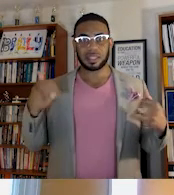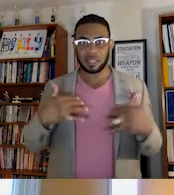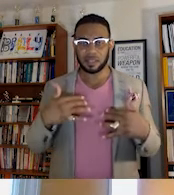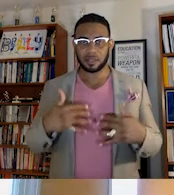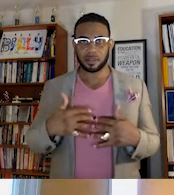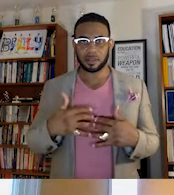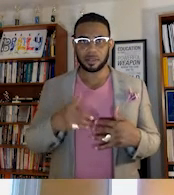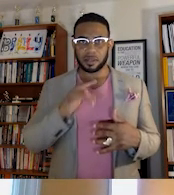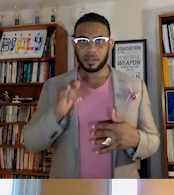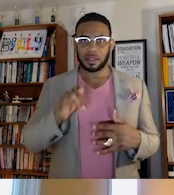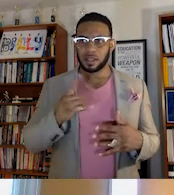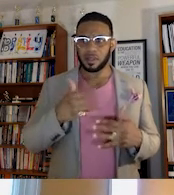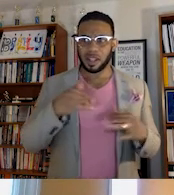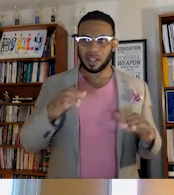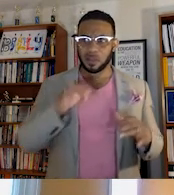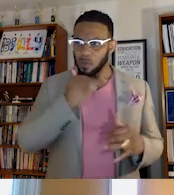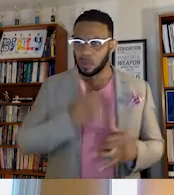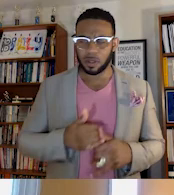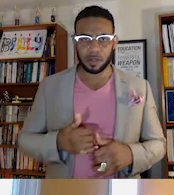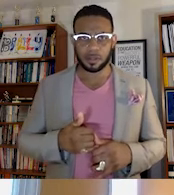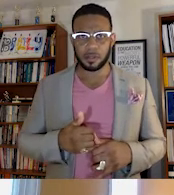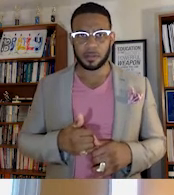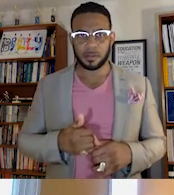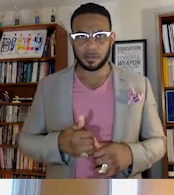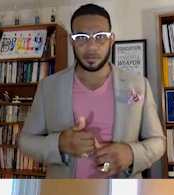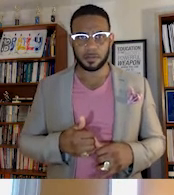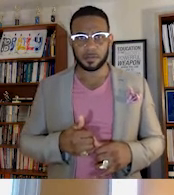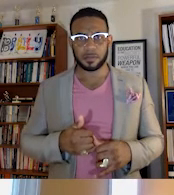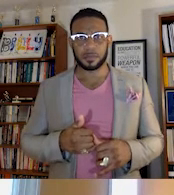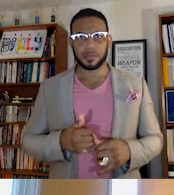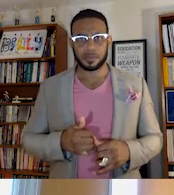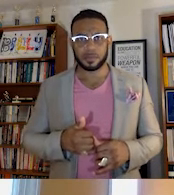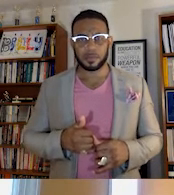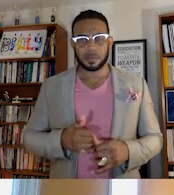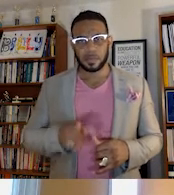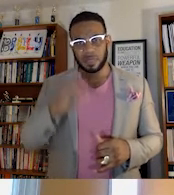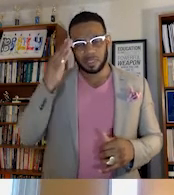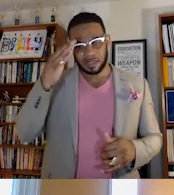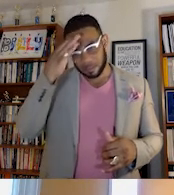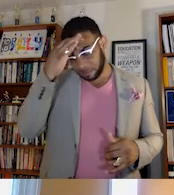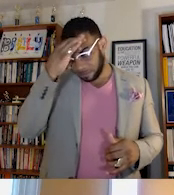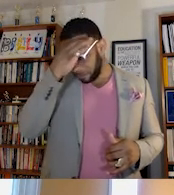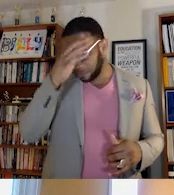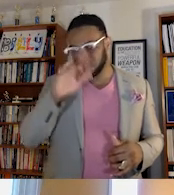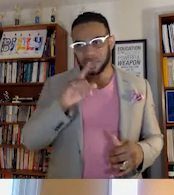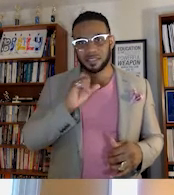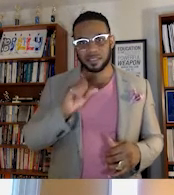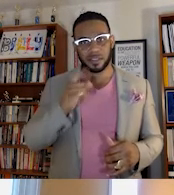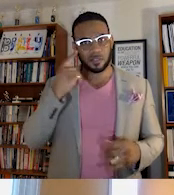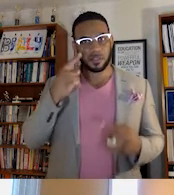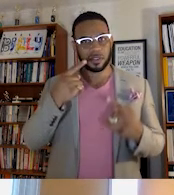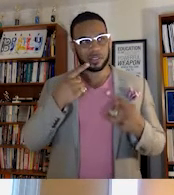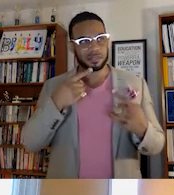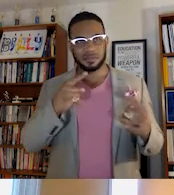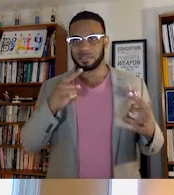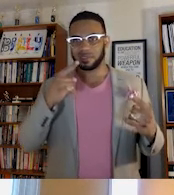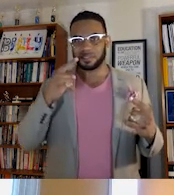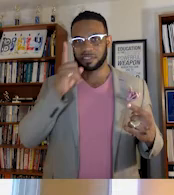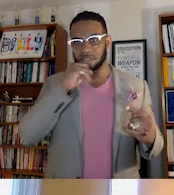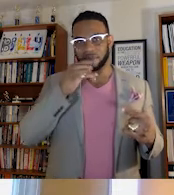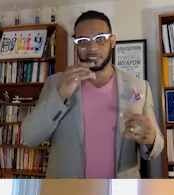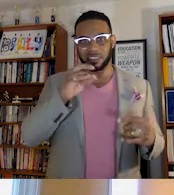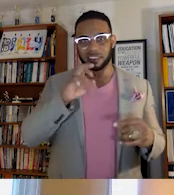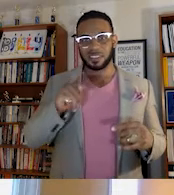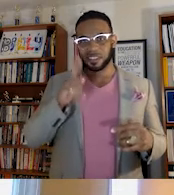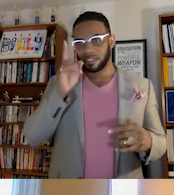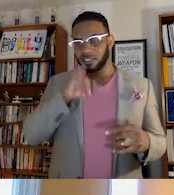terrified. She's like, what did I do wrong? Right. And, it was for a publicity stunt because they were